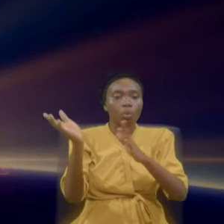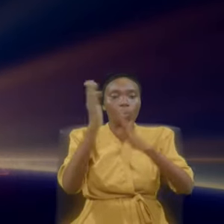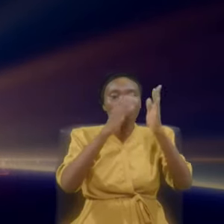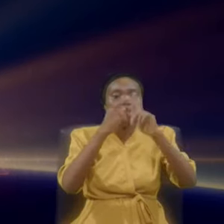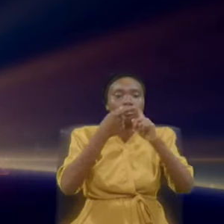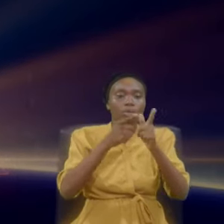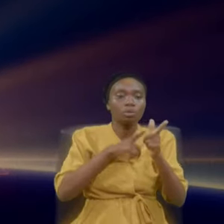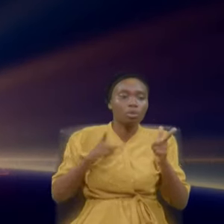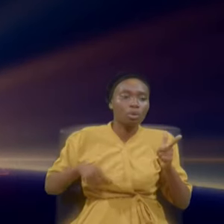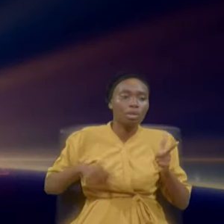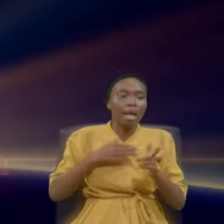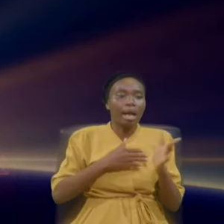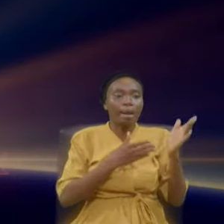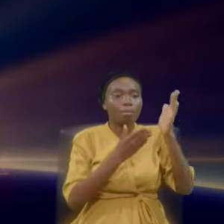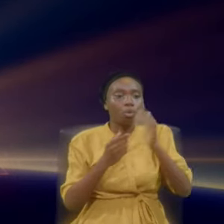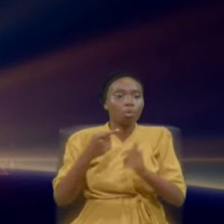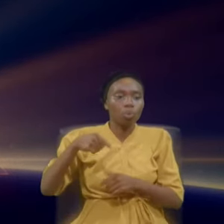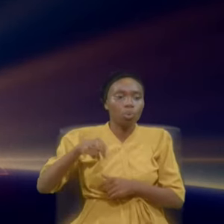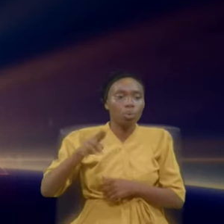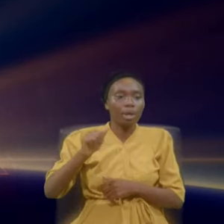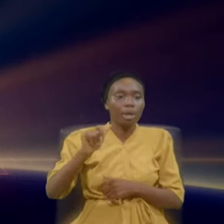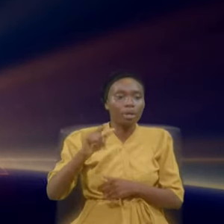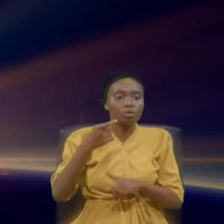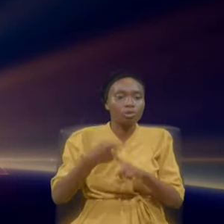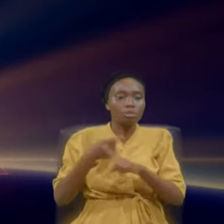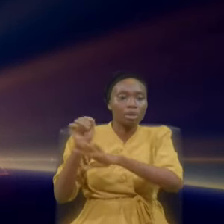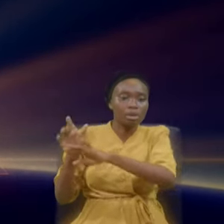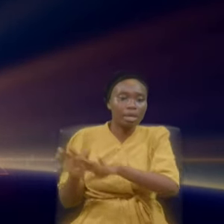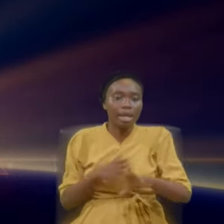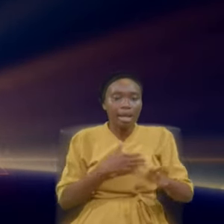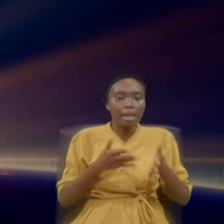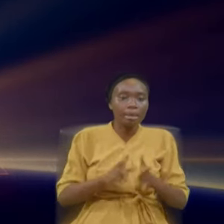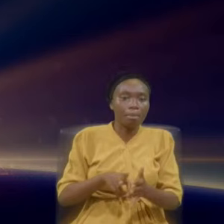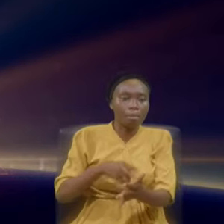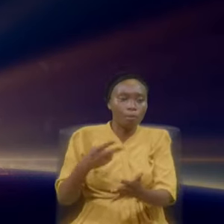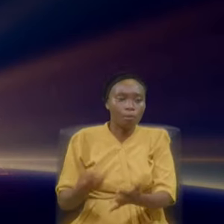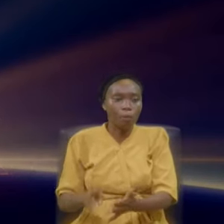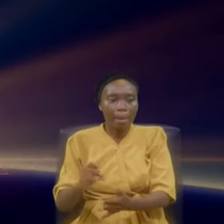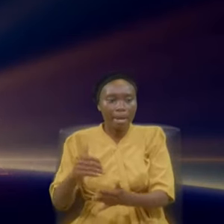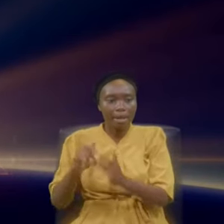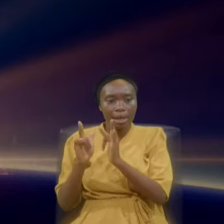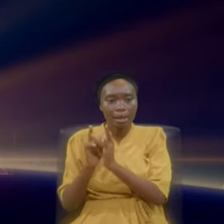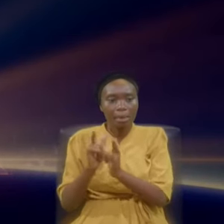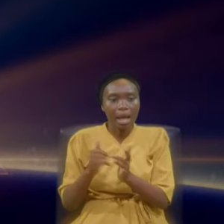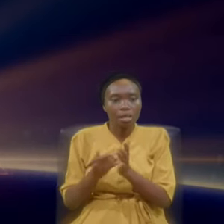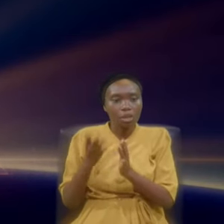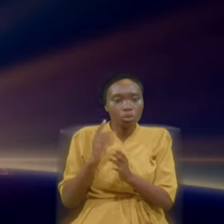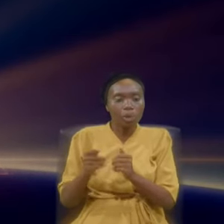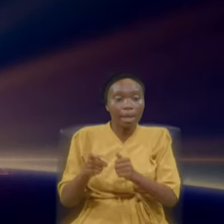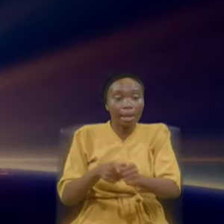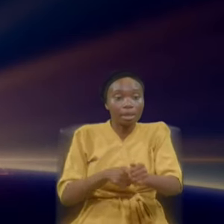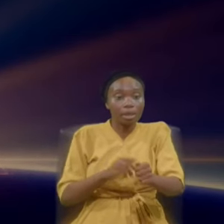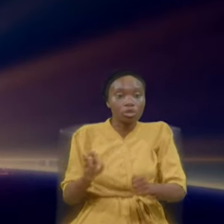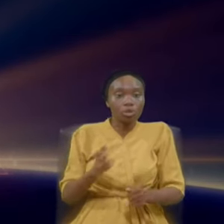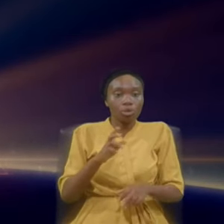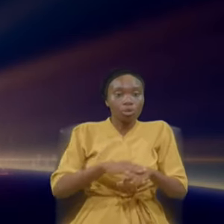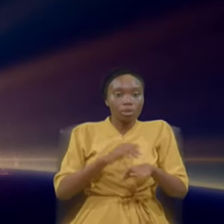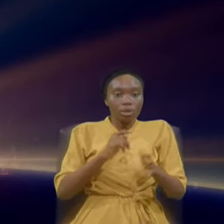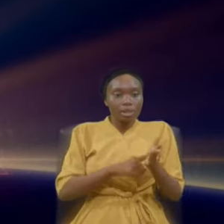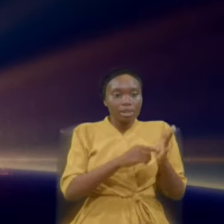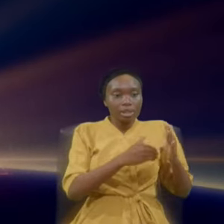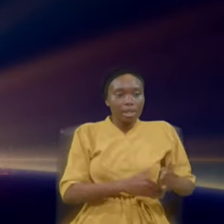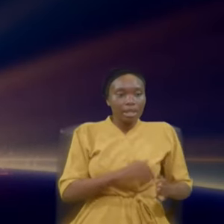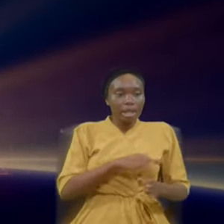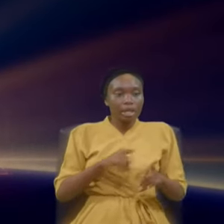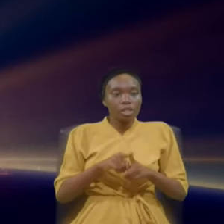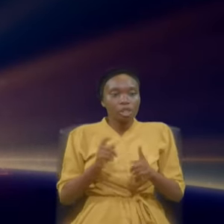from the Lord, and brought quails from the sea, and let them fall by the camp, as it were a day's journey on this side,